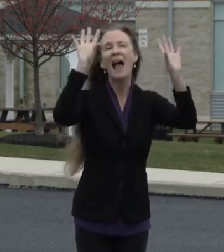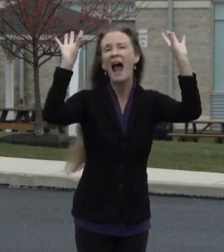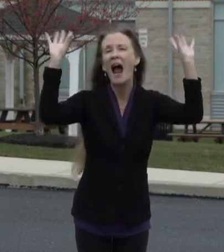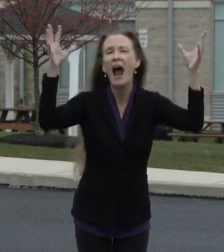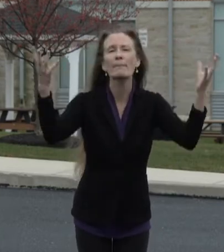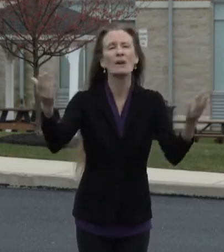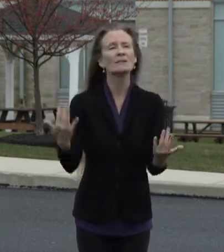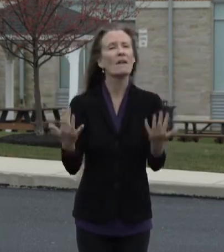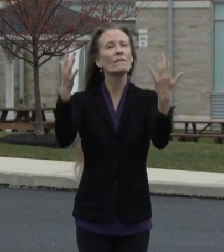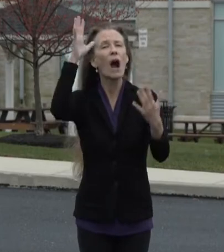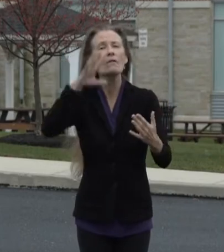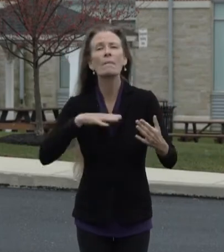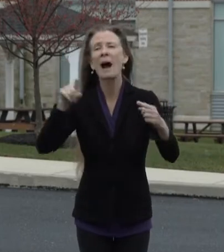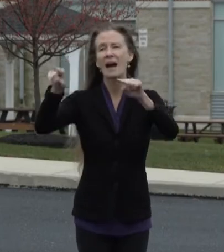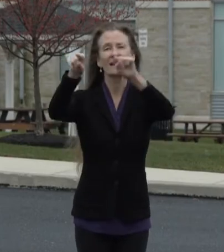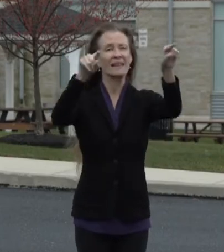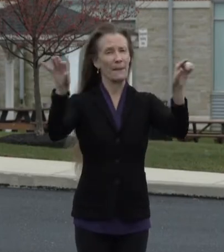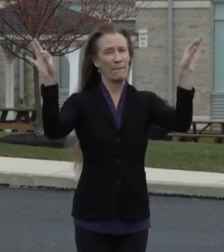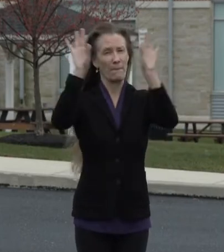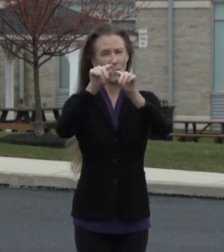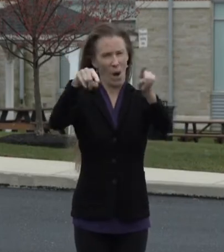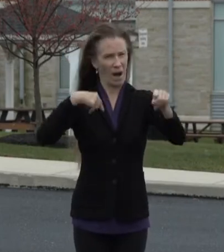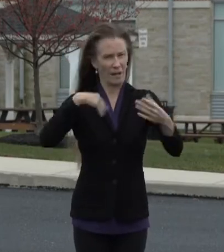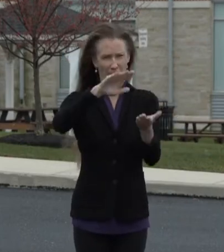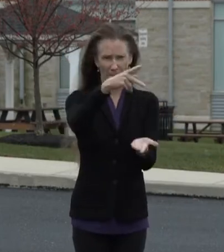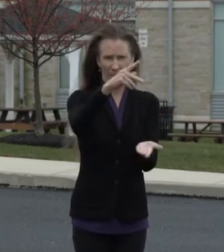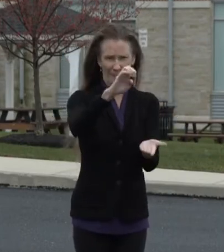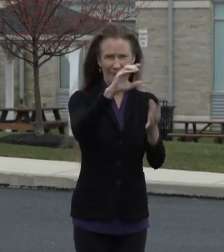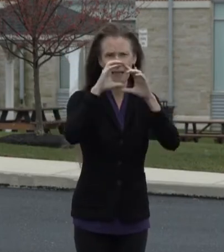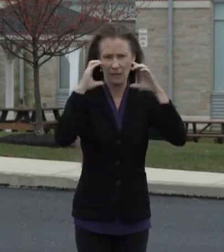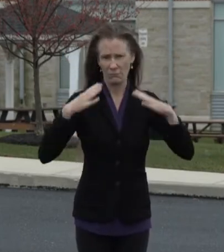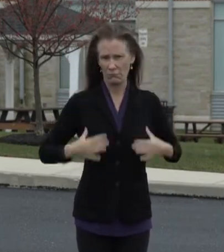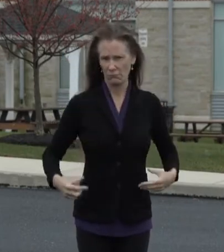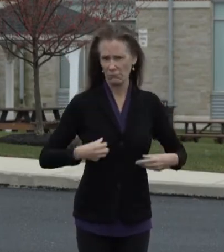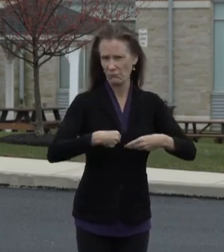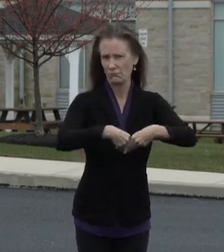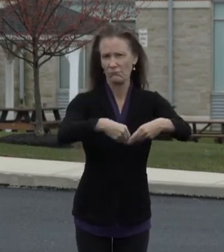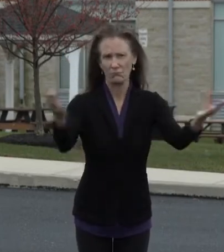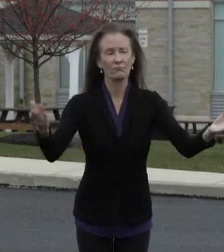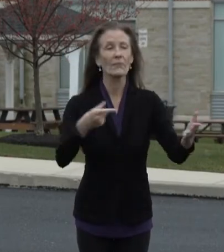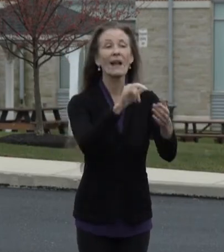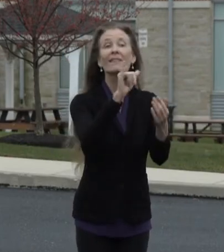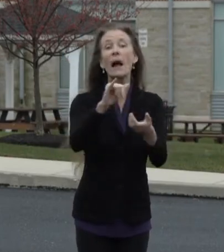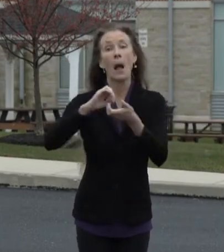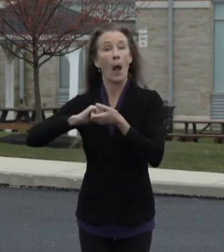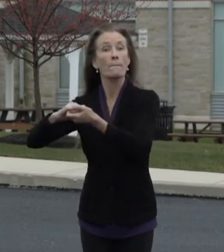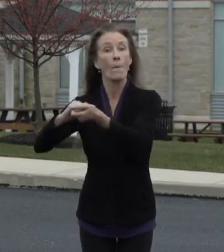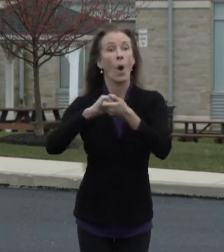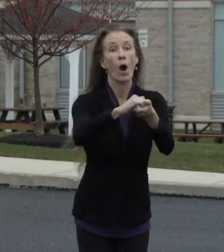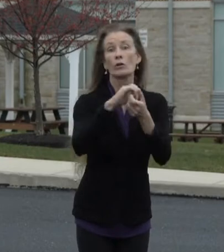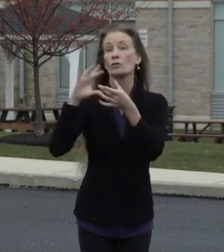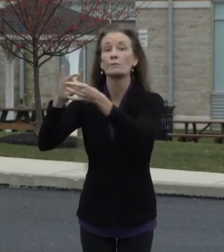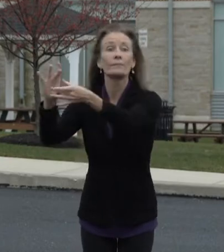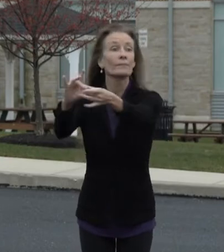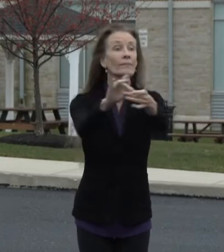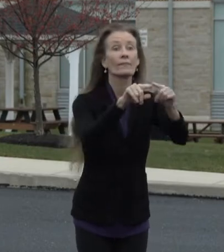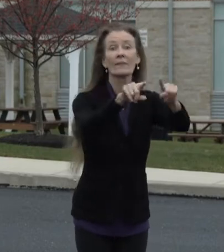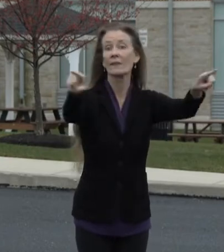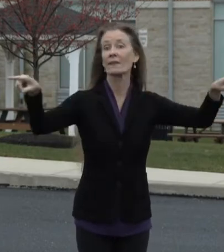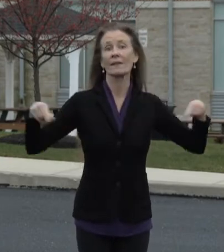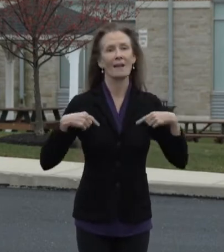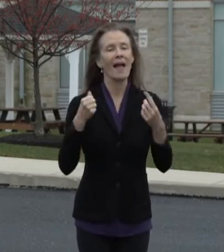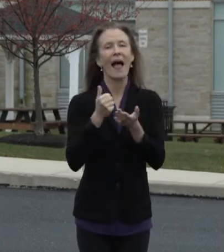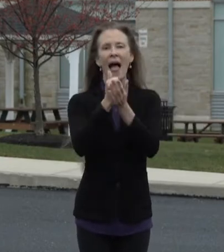More specifically, a number of these partnerships have assisted long-term care living facilities and our most